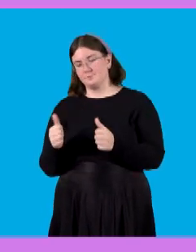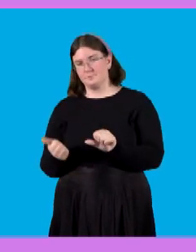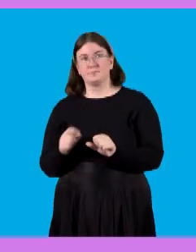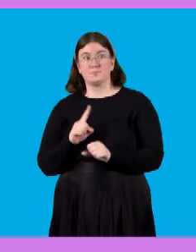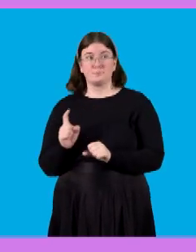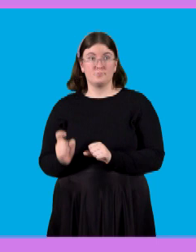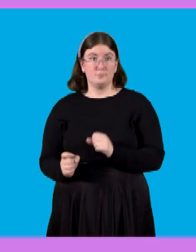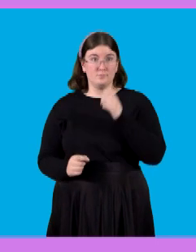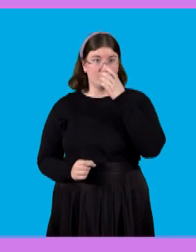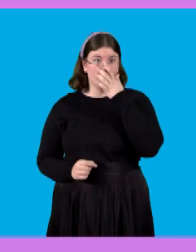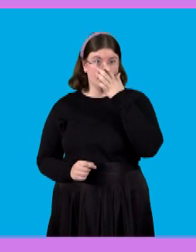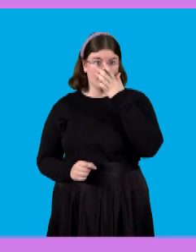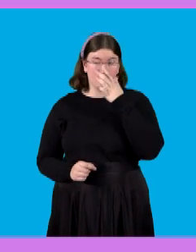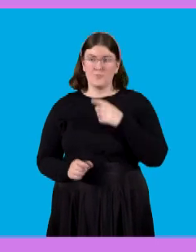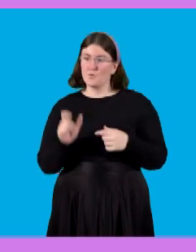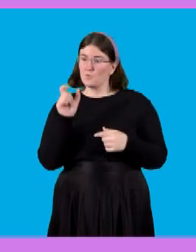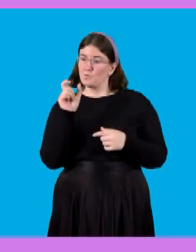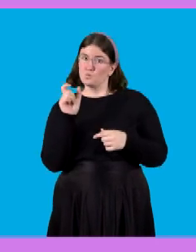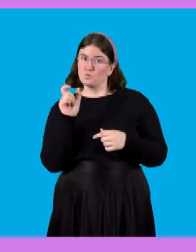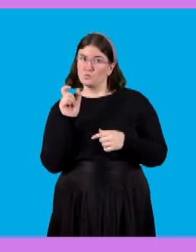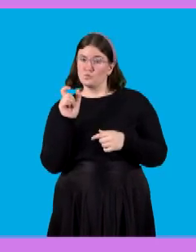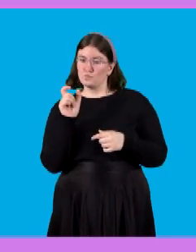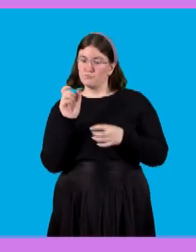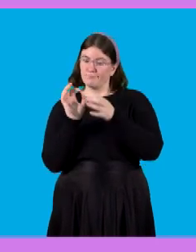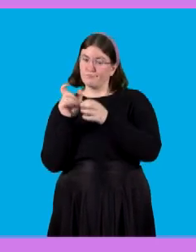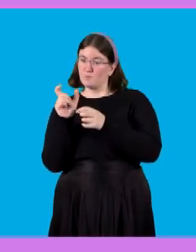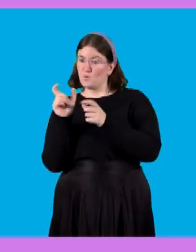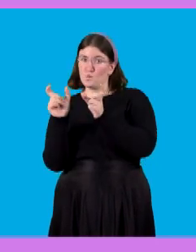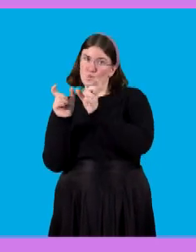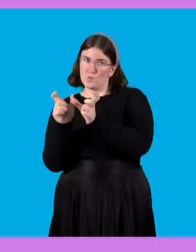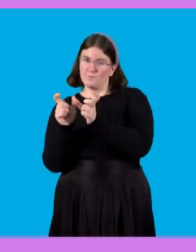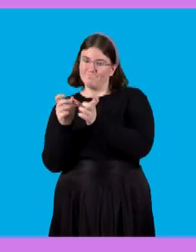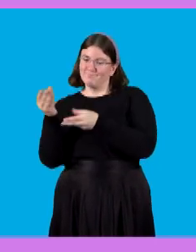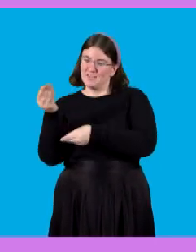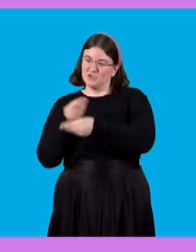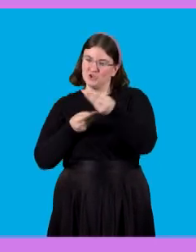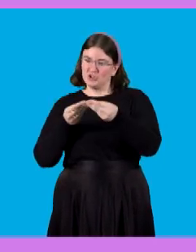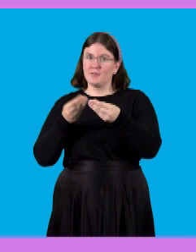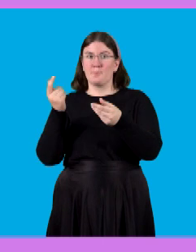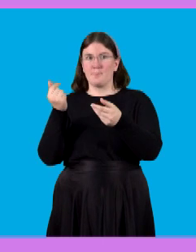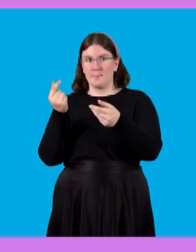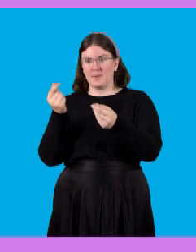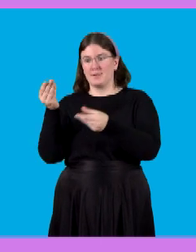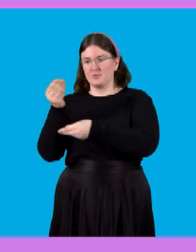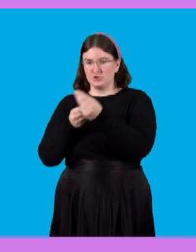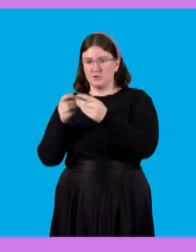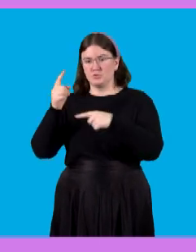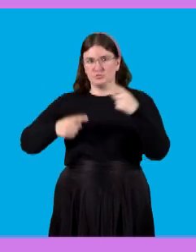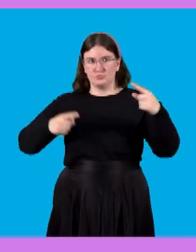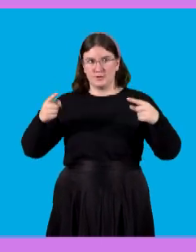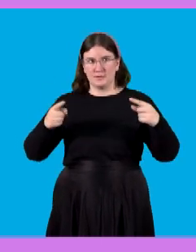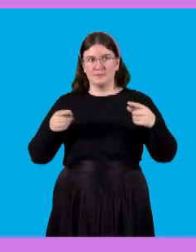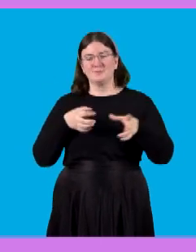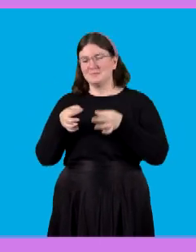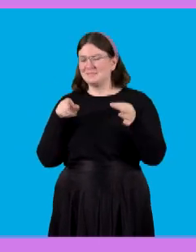questions. Question number 4, define, right, the term exchange rate. So an exchange rate is